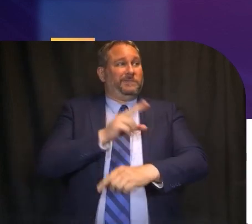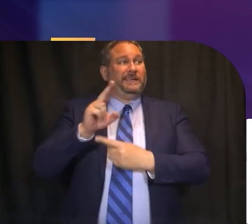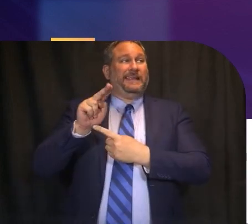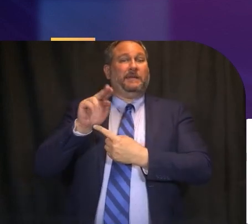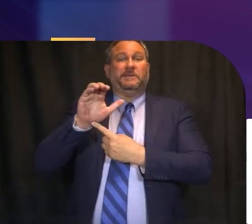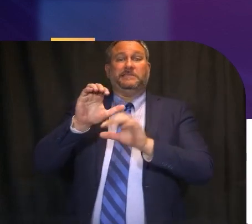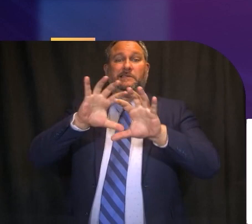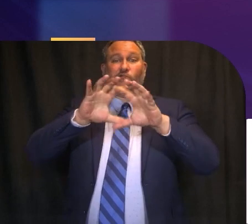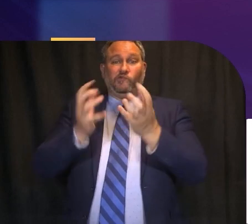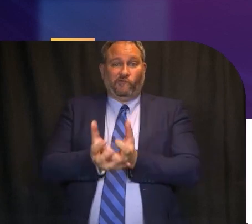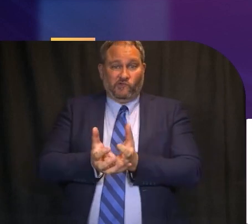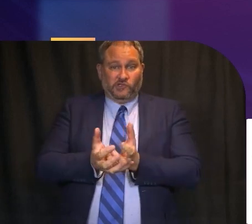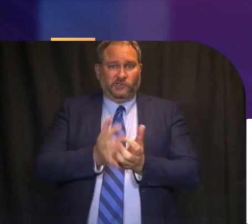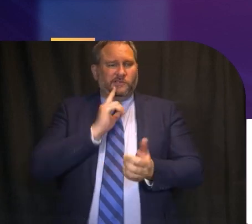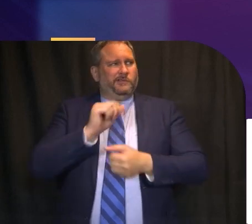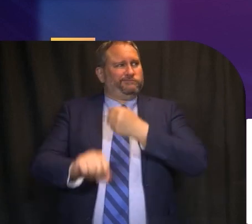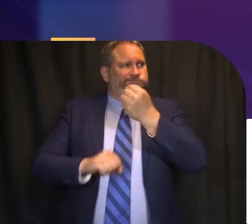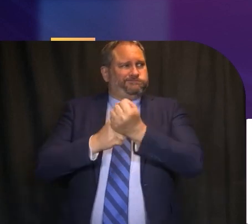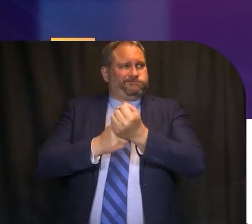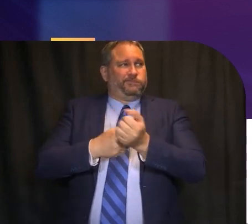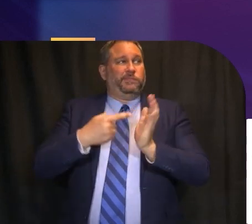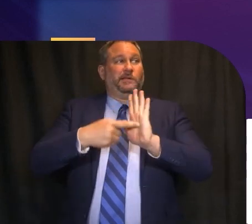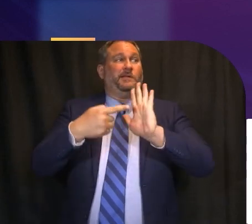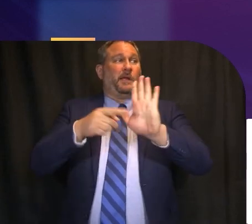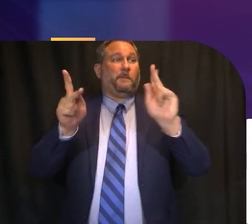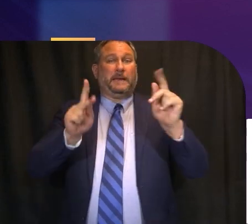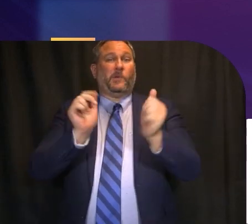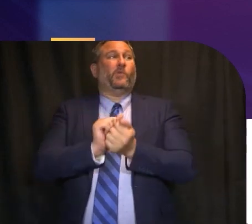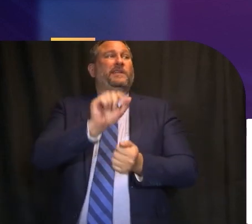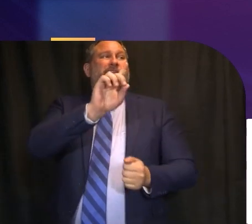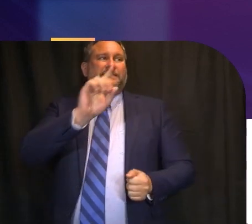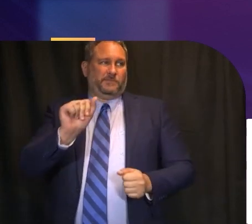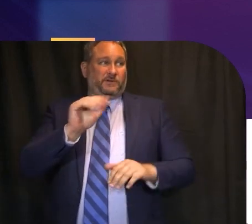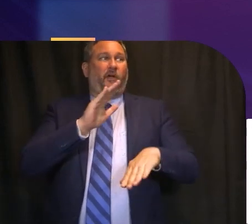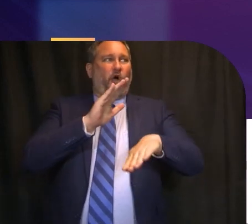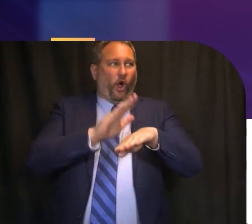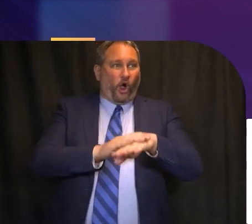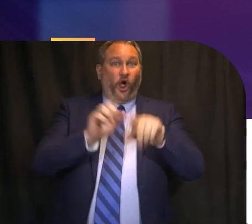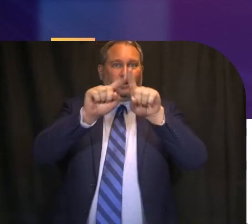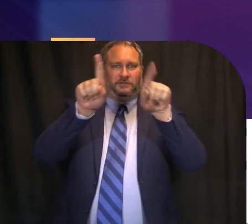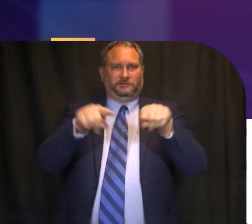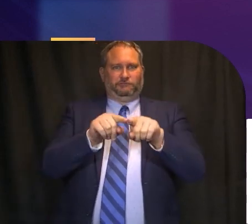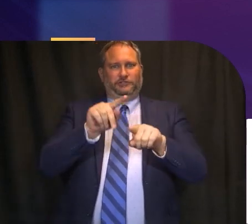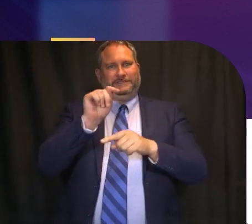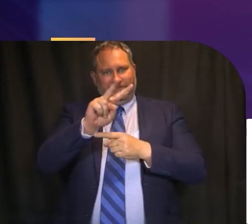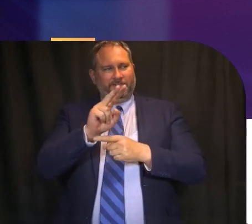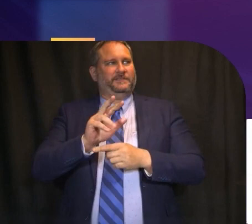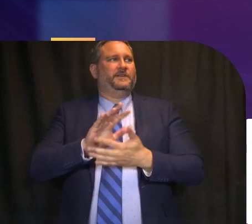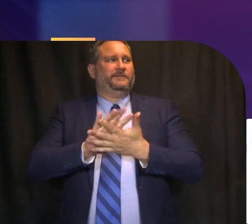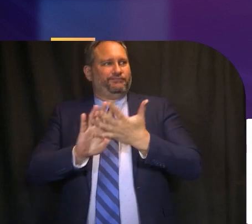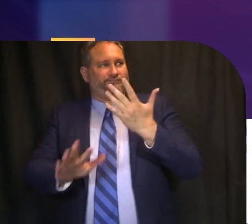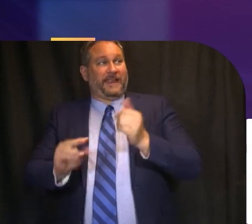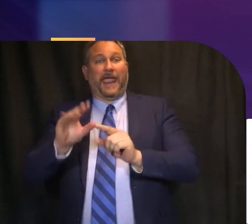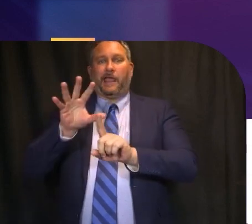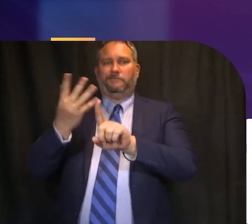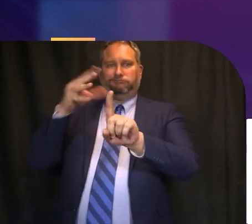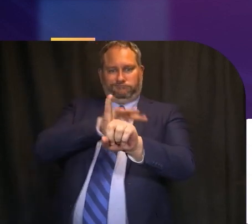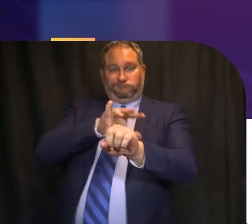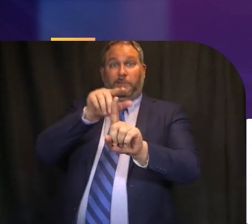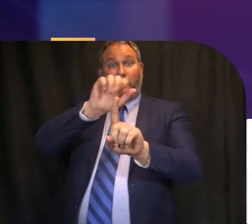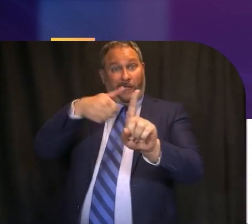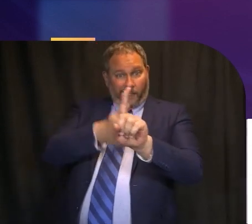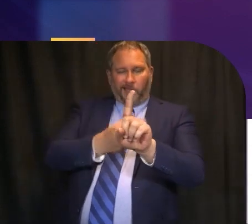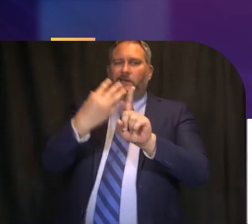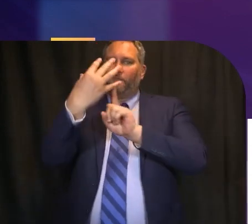on screen, in front of and behind the camera. This is a wonderful celebration, and we're so happy to be a part of it. Thank you and have a great night.